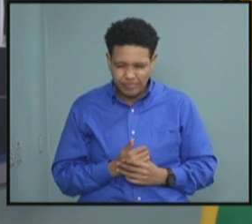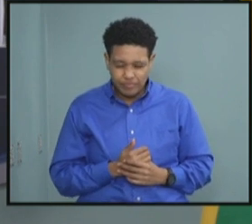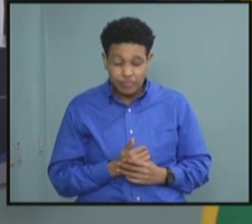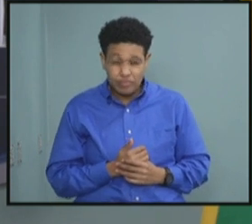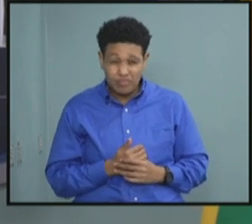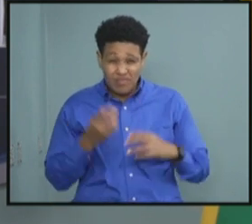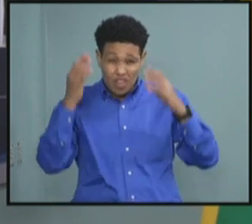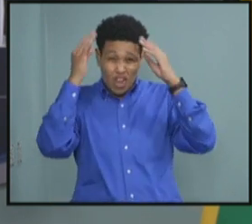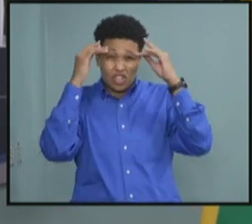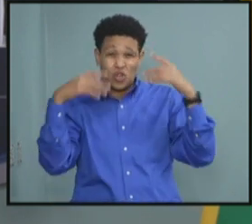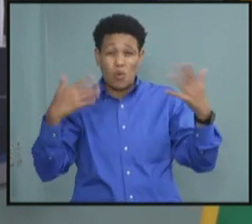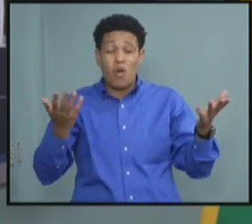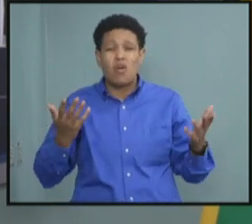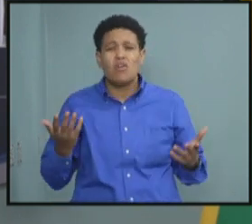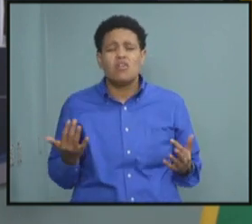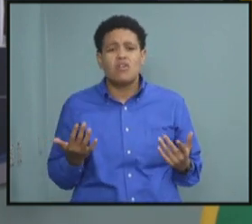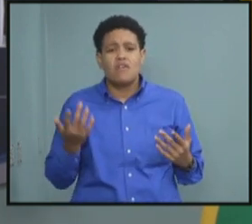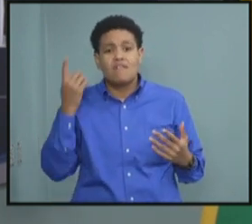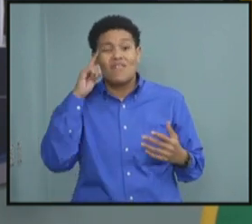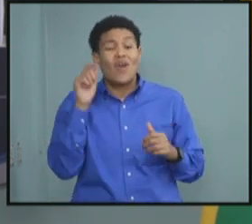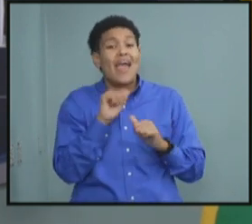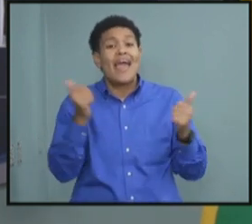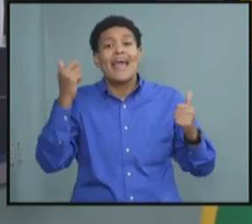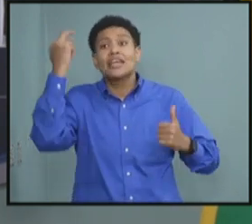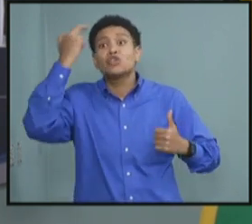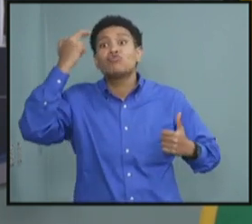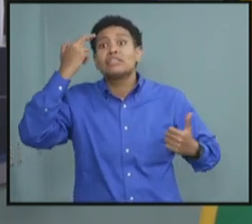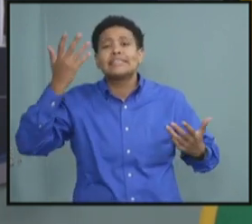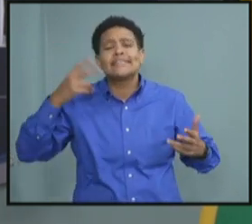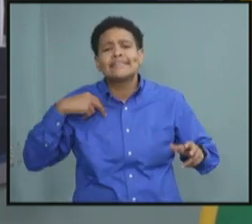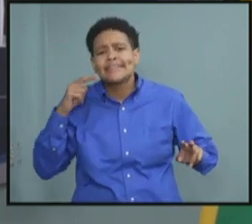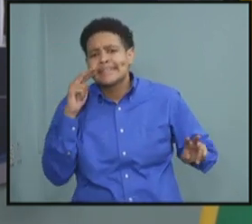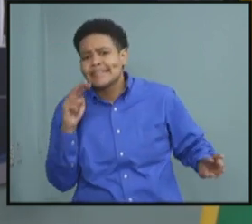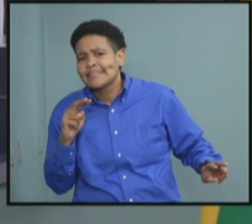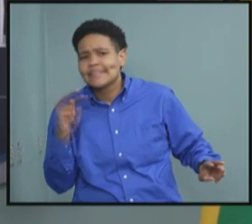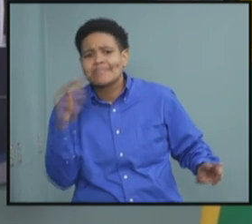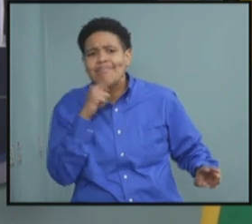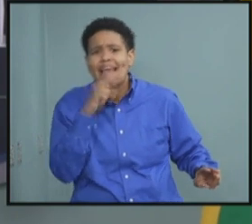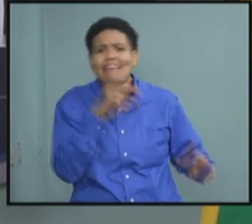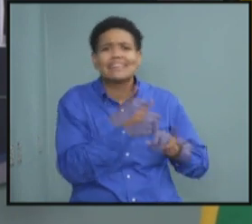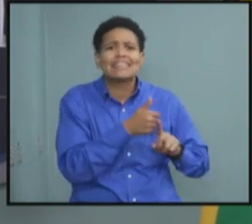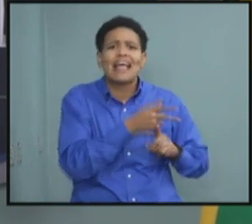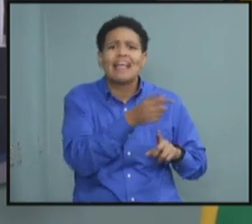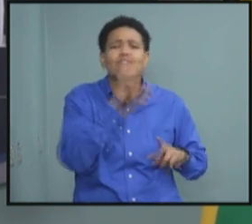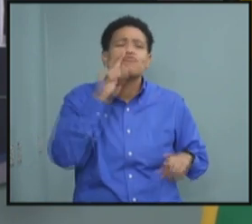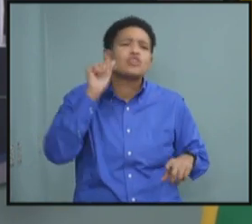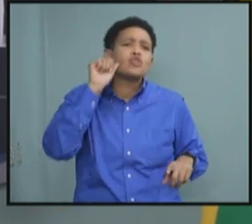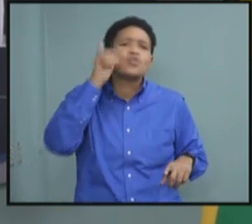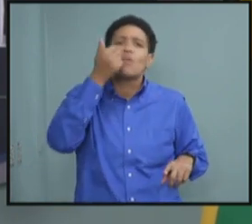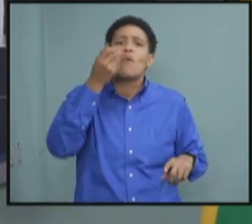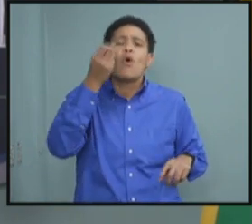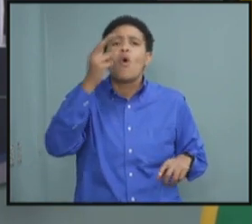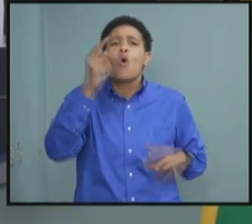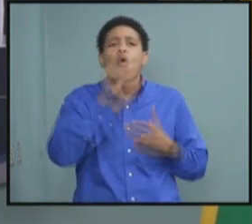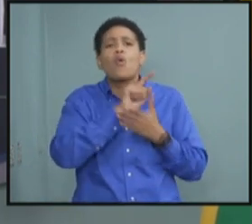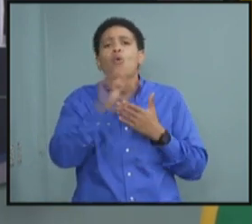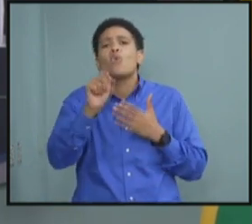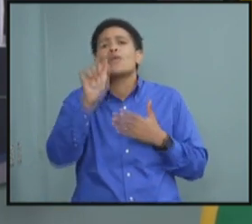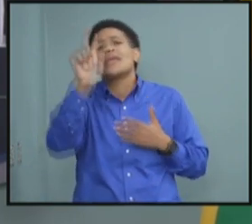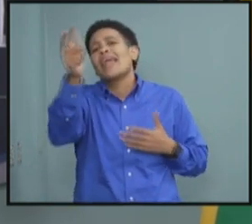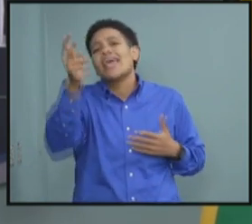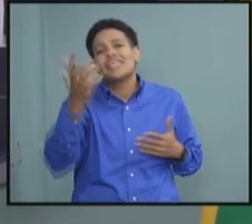that if for any reason the virus were to tomorrow or a week from